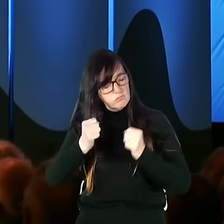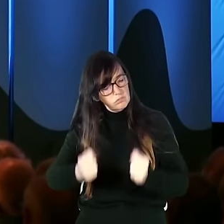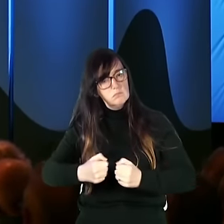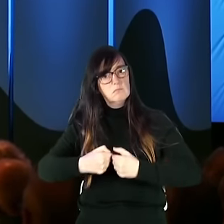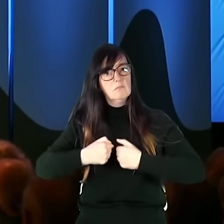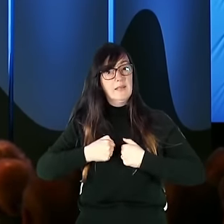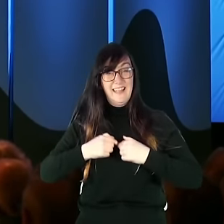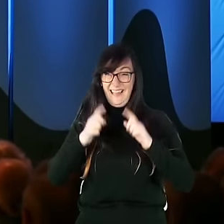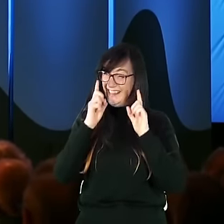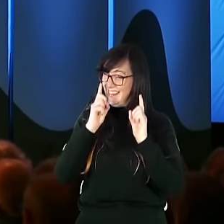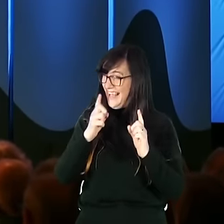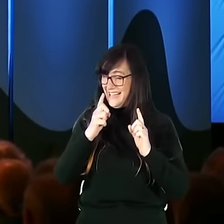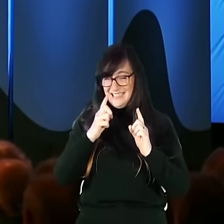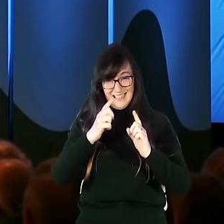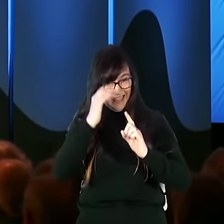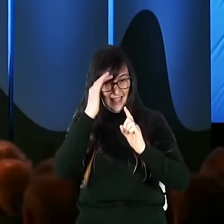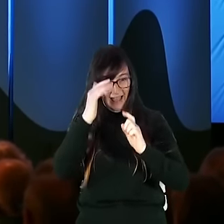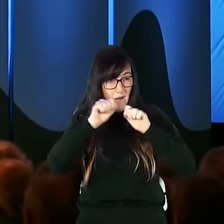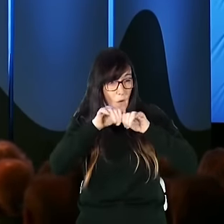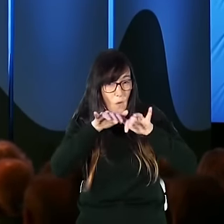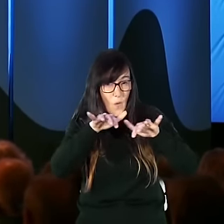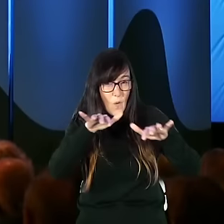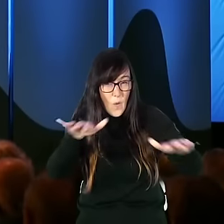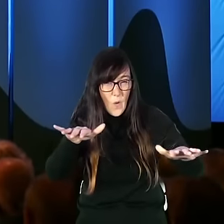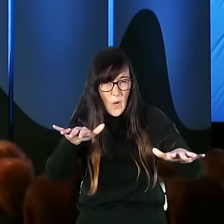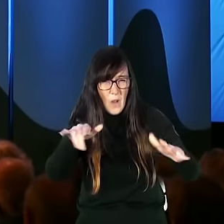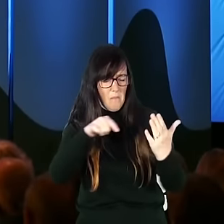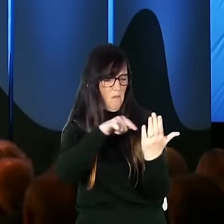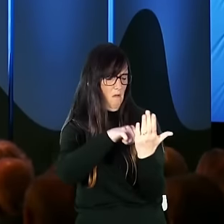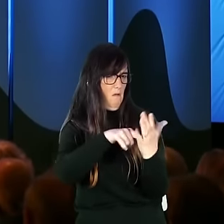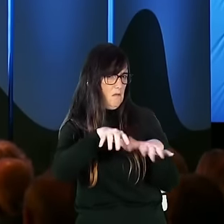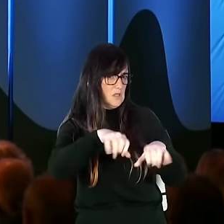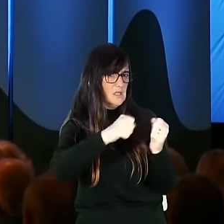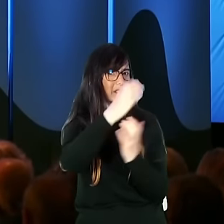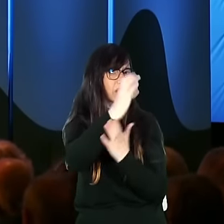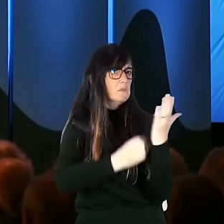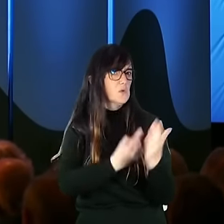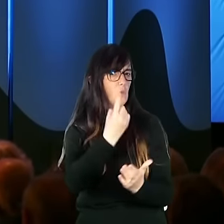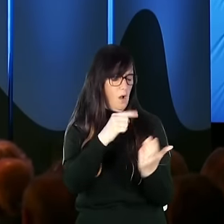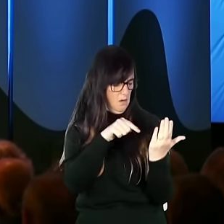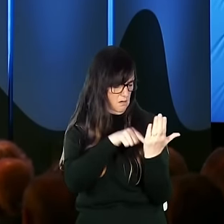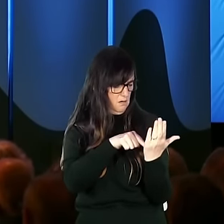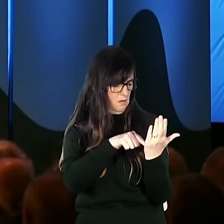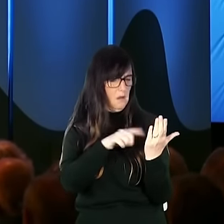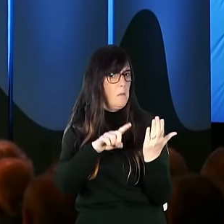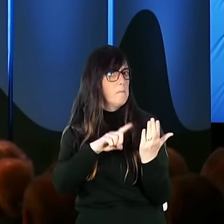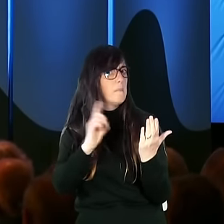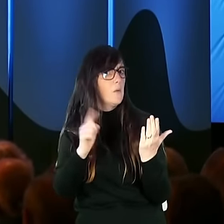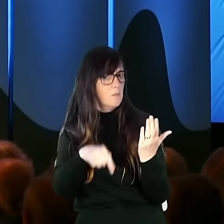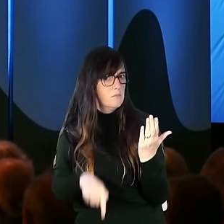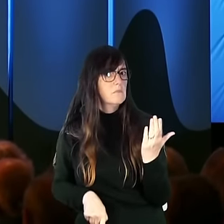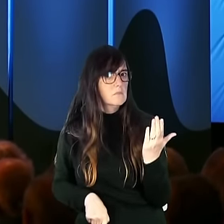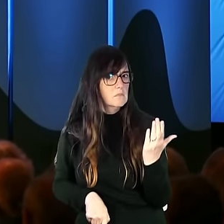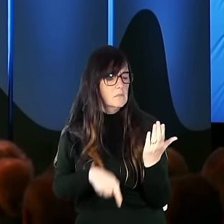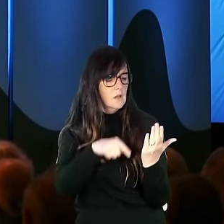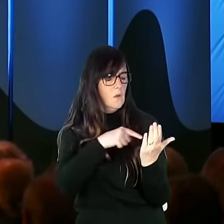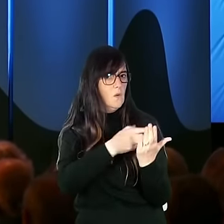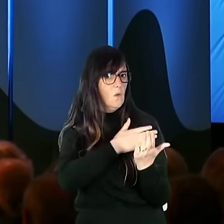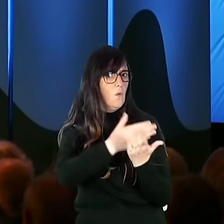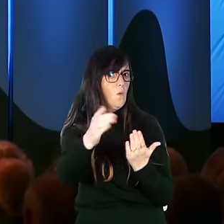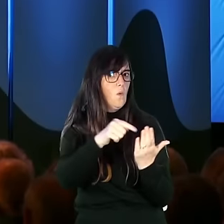that notion flies in the face of Genesis 1. Genesis 1 leaves us in no doubt that we